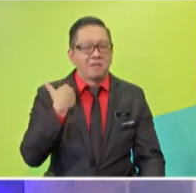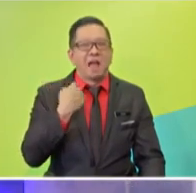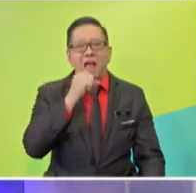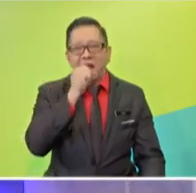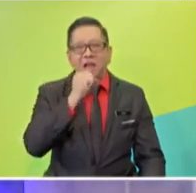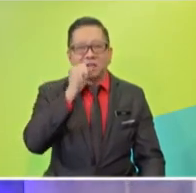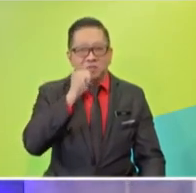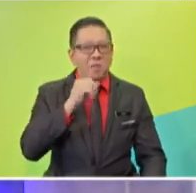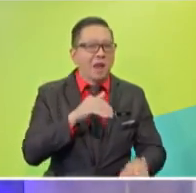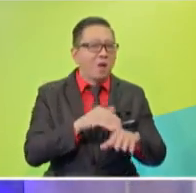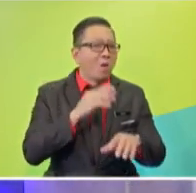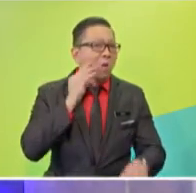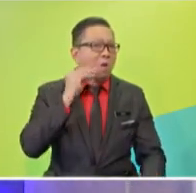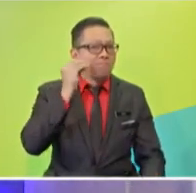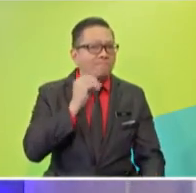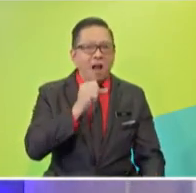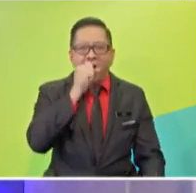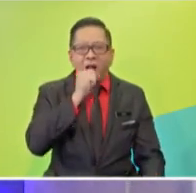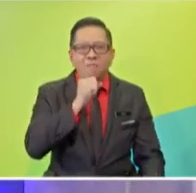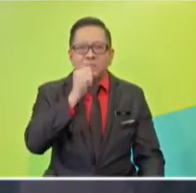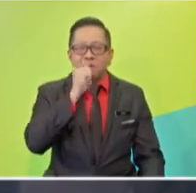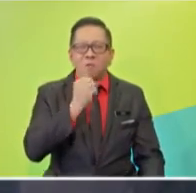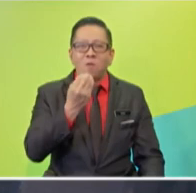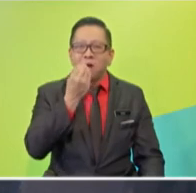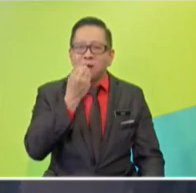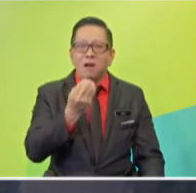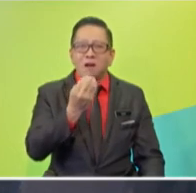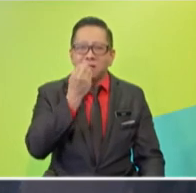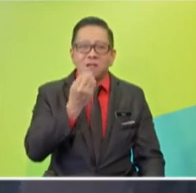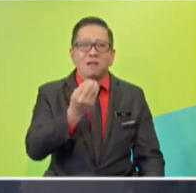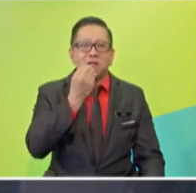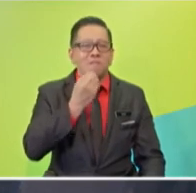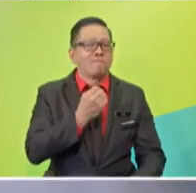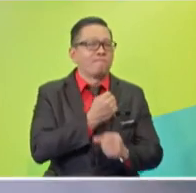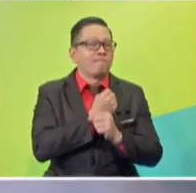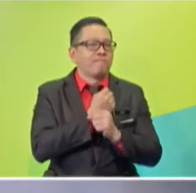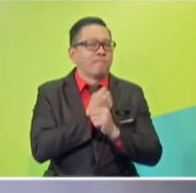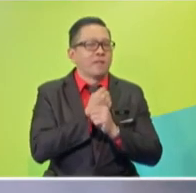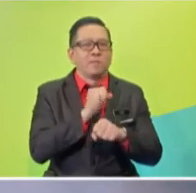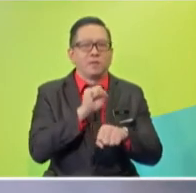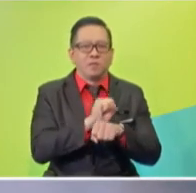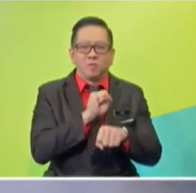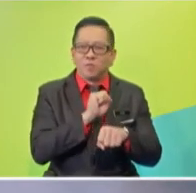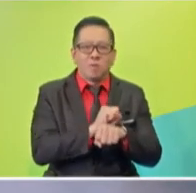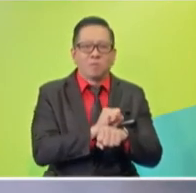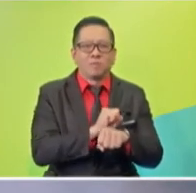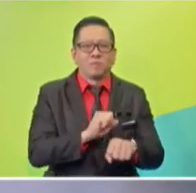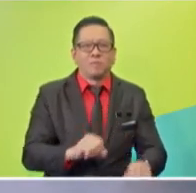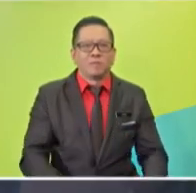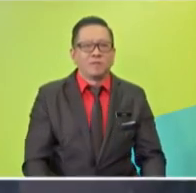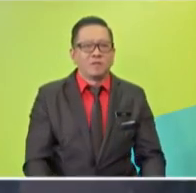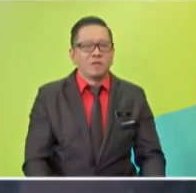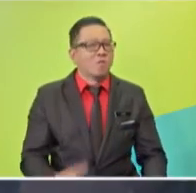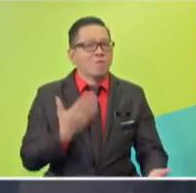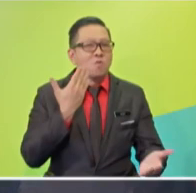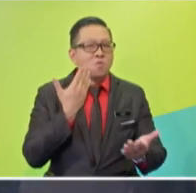at home. She must be eating a lot of ice cream, right? Yes, she must love the job because she loves the challenge as well. Yes, good job,